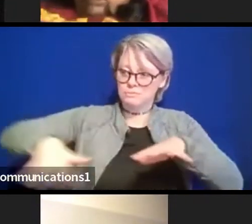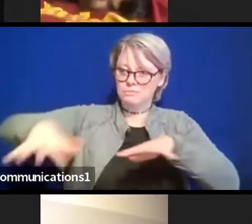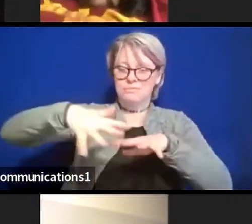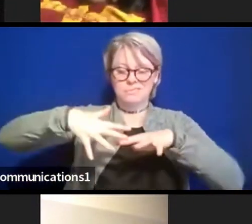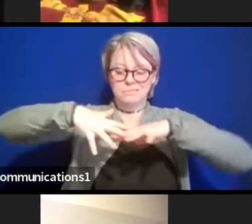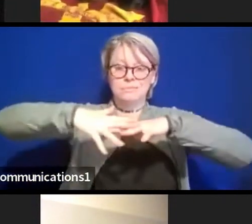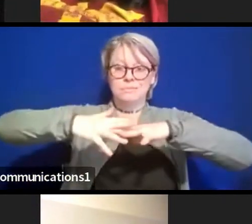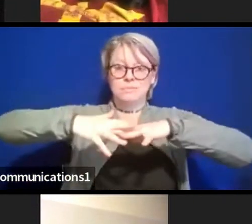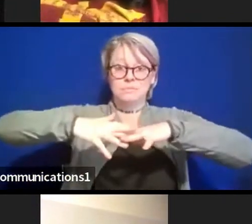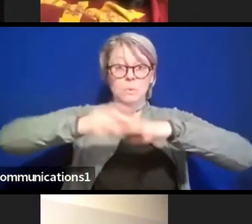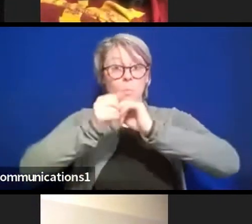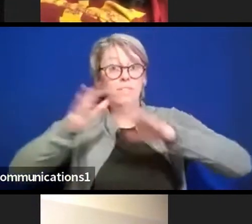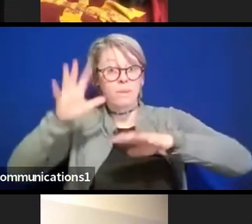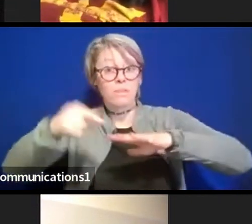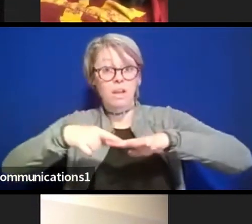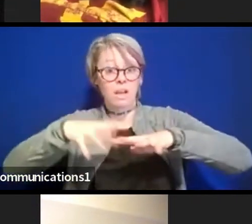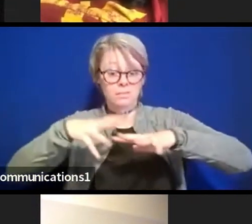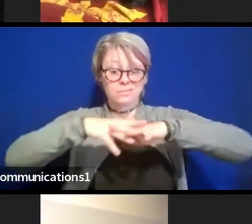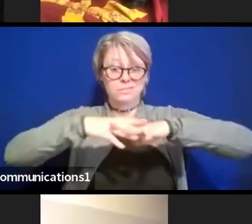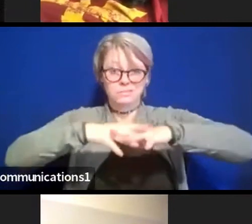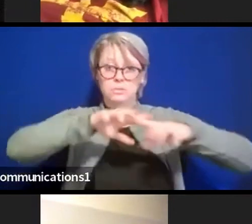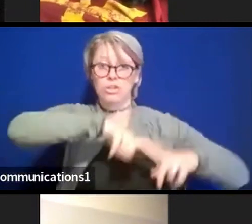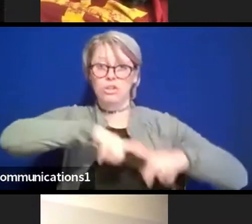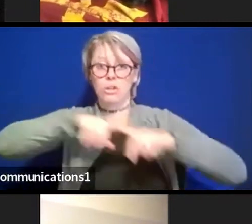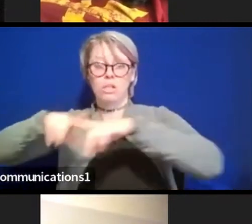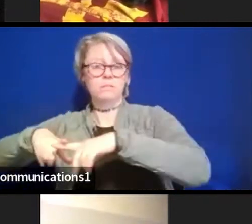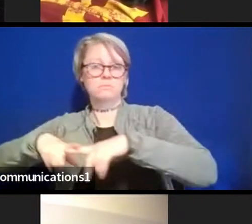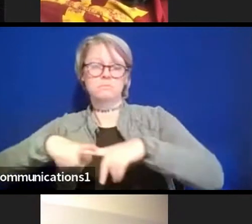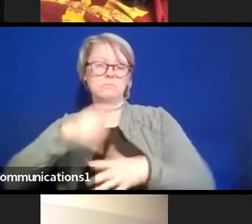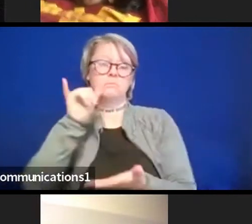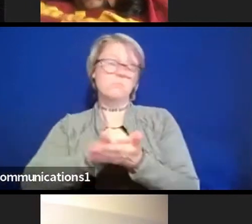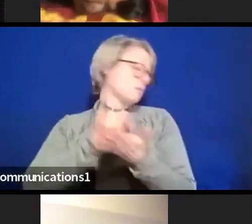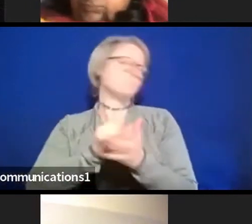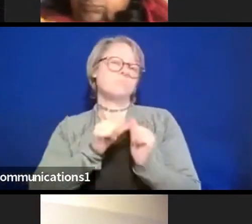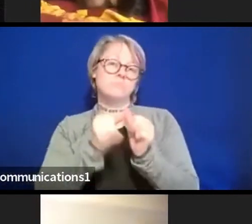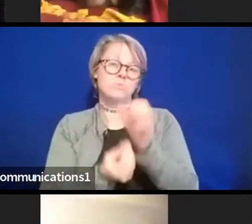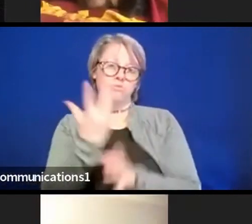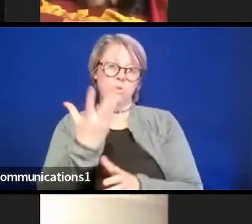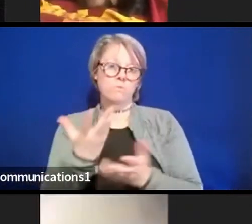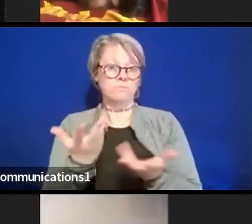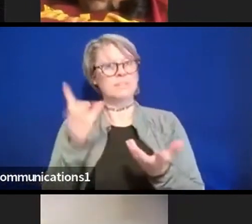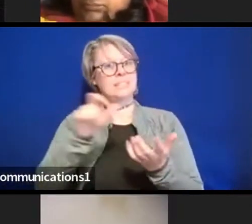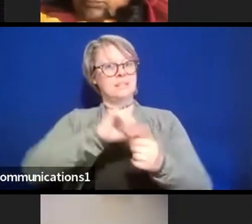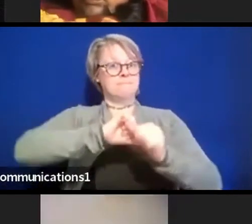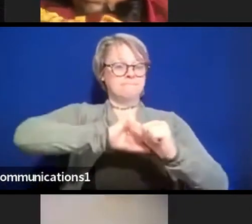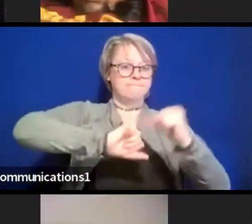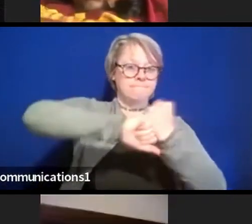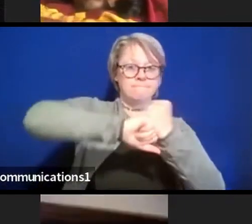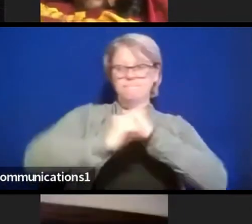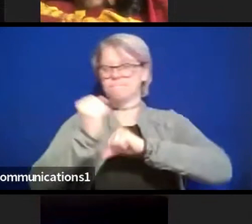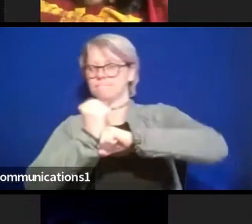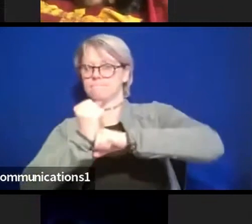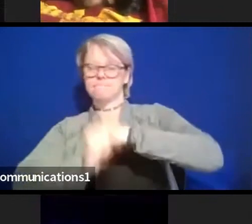fungal web, my tree would not exist. Without similar fungal webs, no plant would exist anywhere. All life on land, including